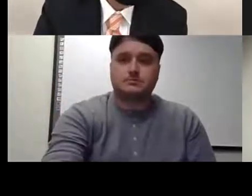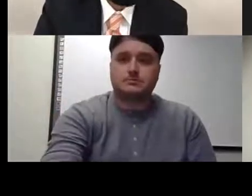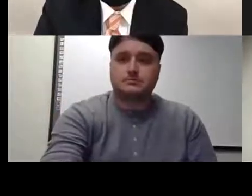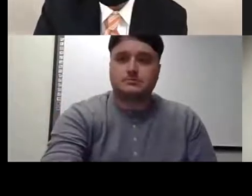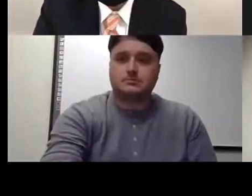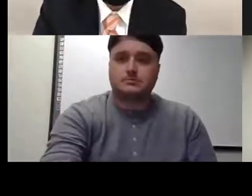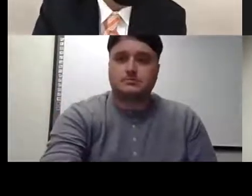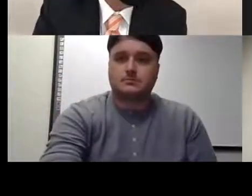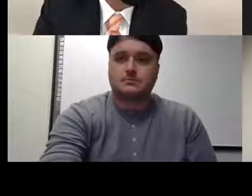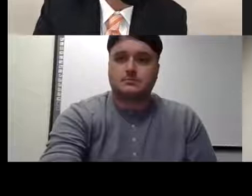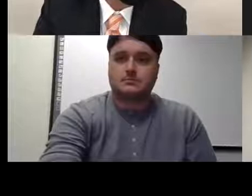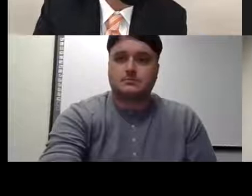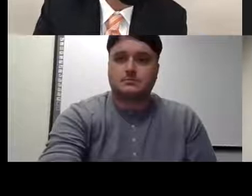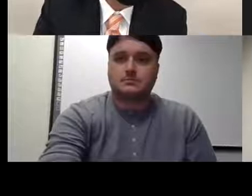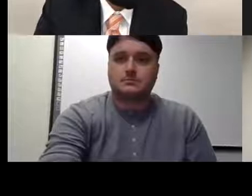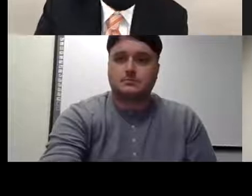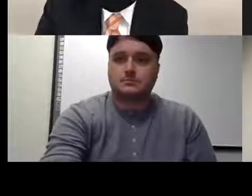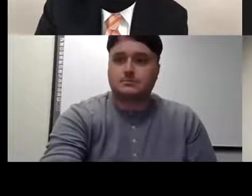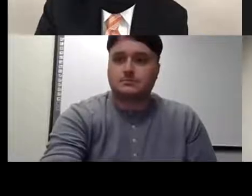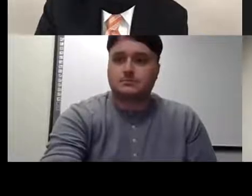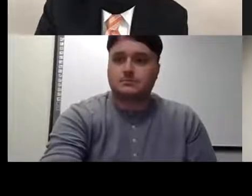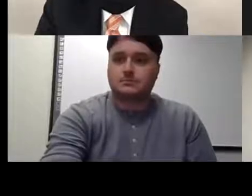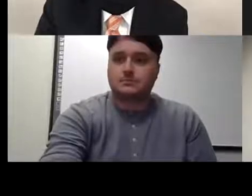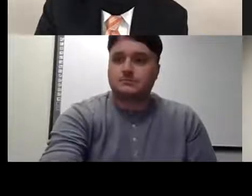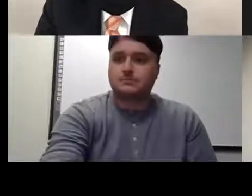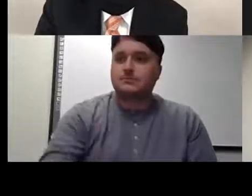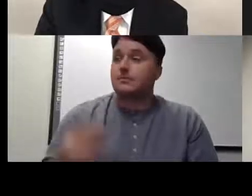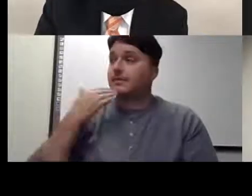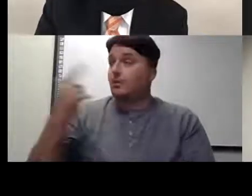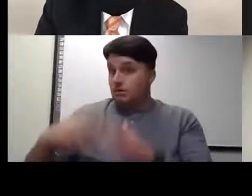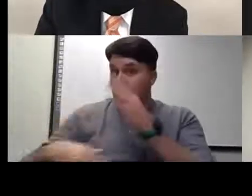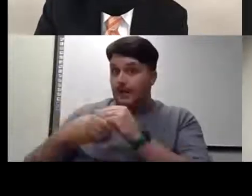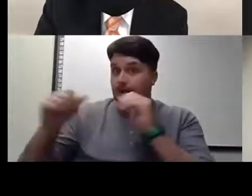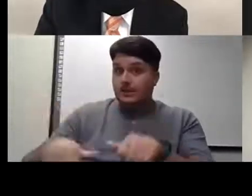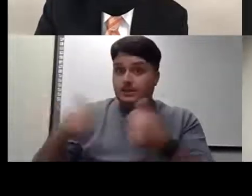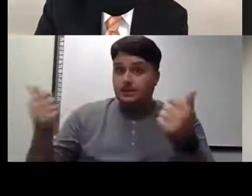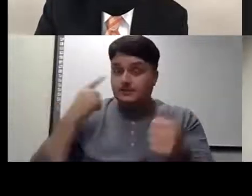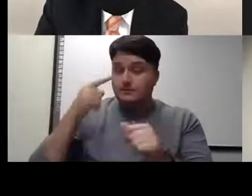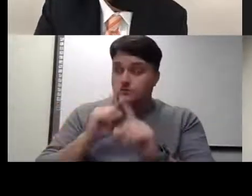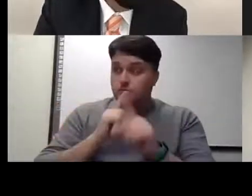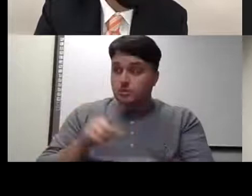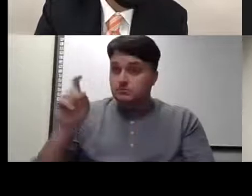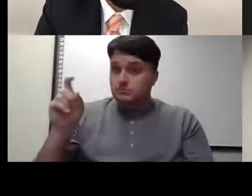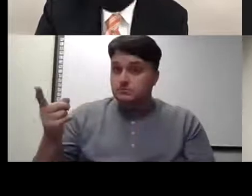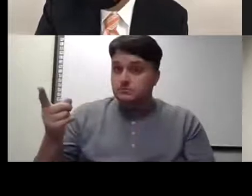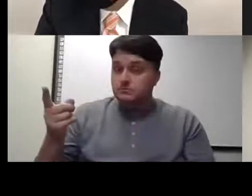Thank you, Trustee Proctor. Does anyone else have anything they want to add? Any foundation or committee reports?